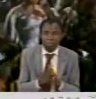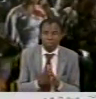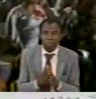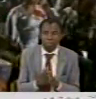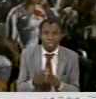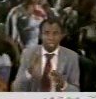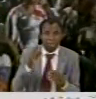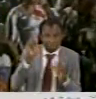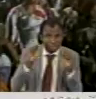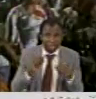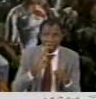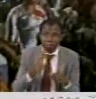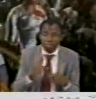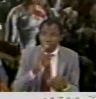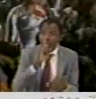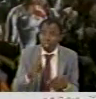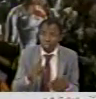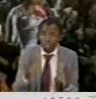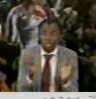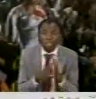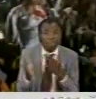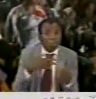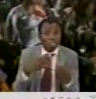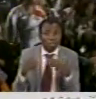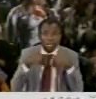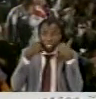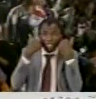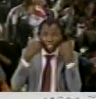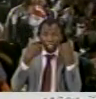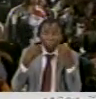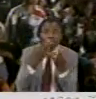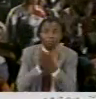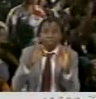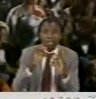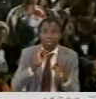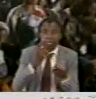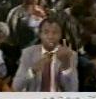sure, whatever embarrassment and whatever shame, freedom is